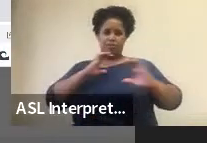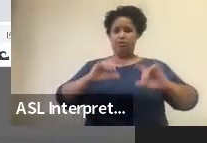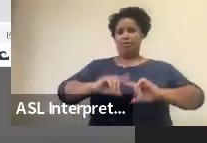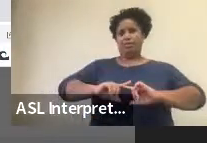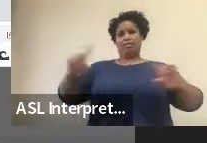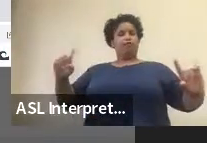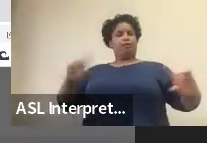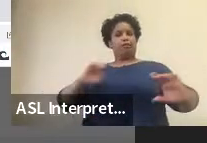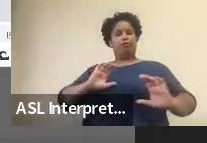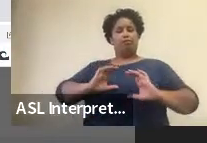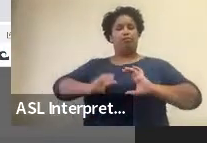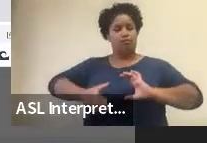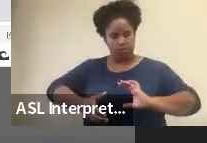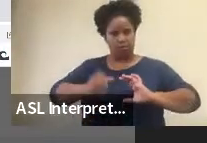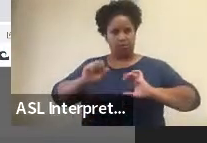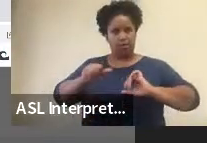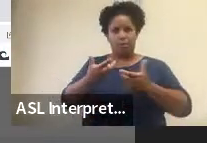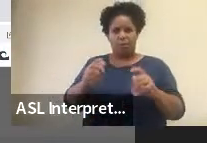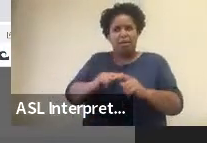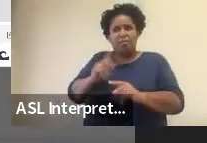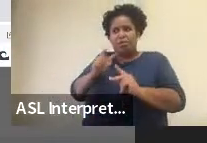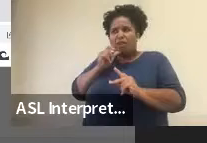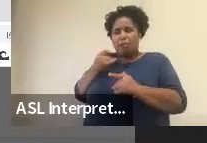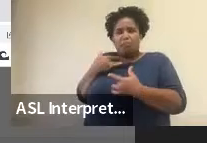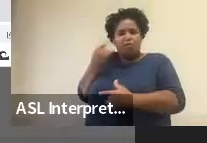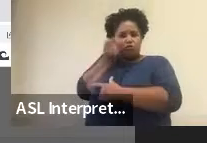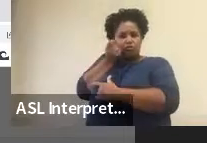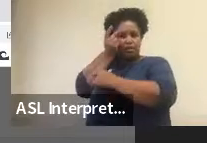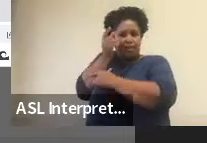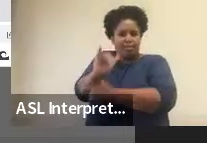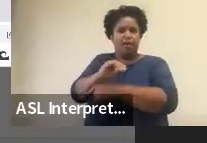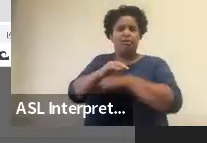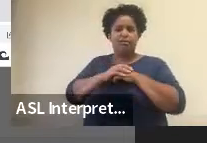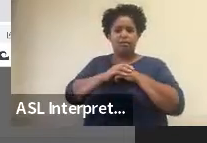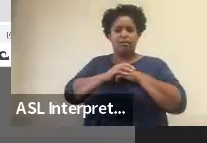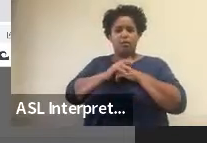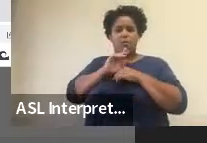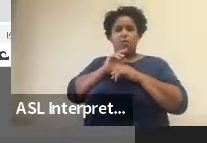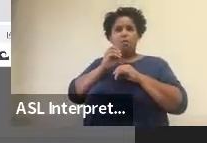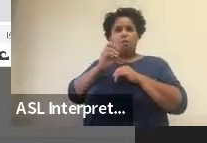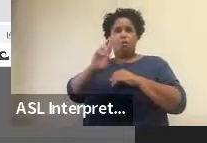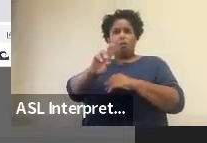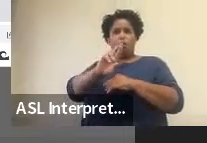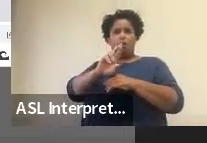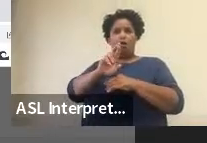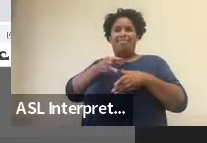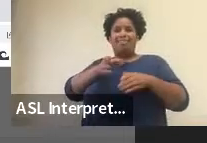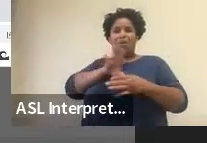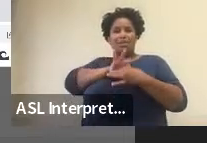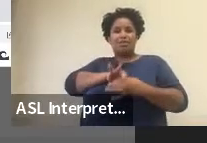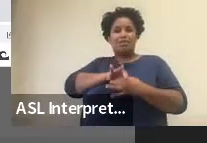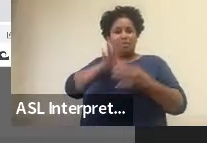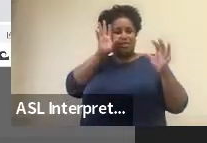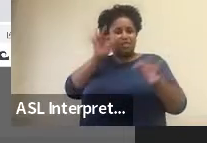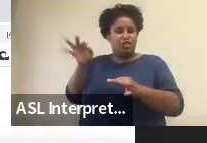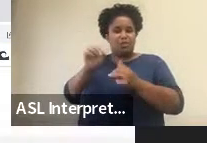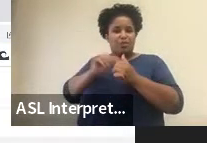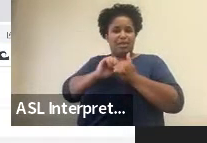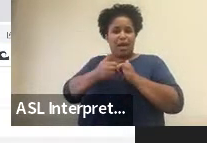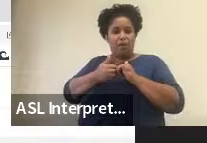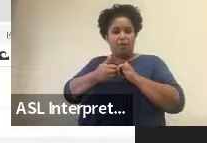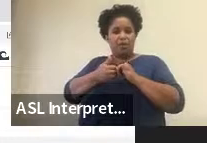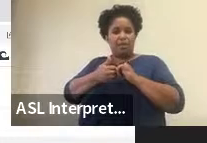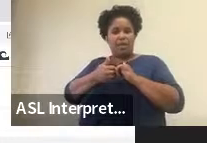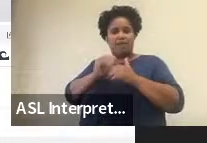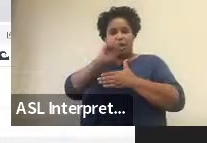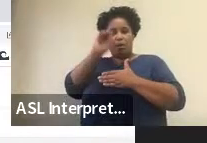lot of people really understand or put into their decisions as to how they have